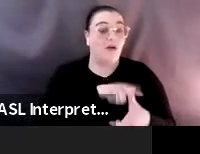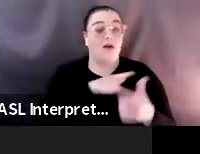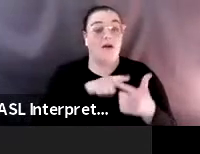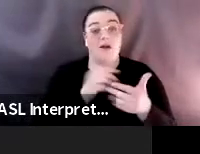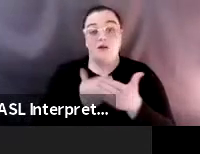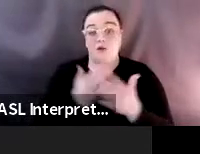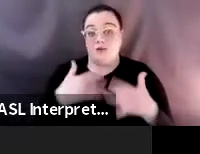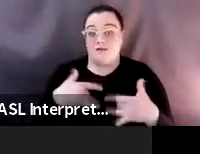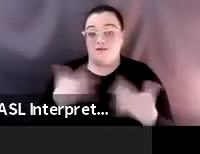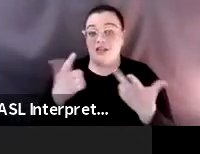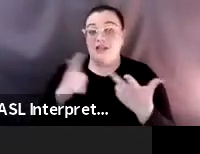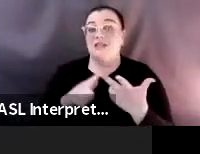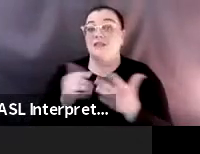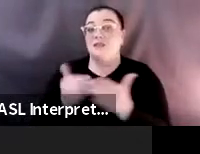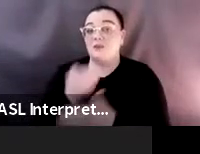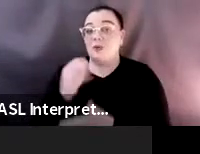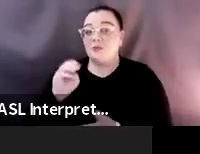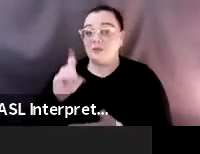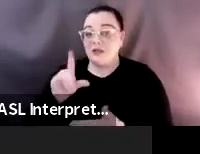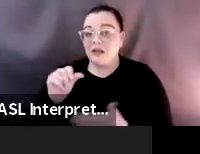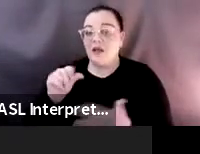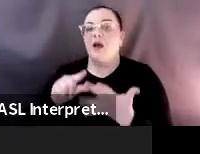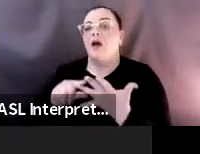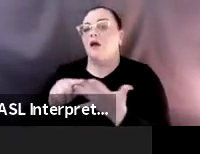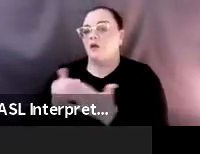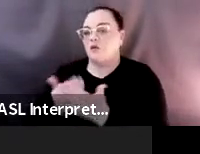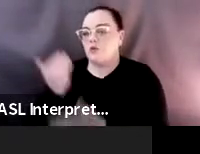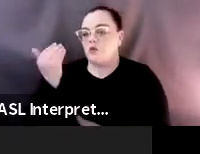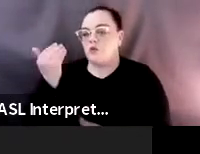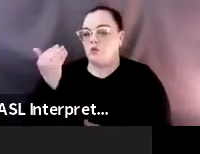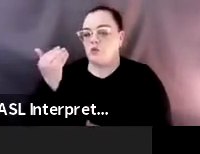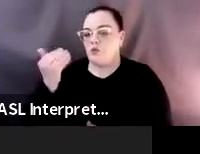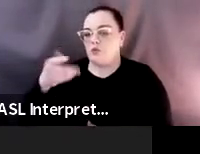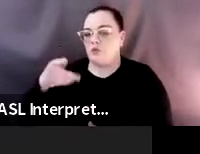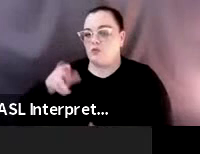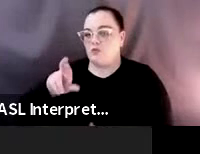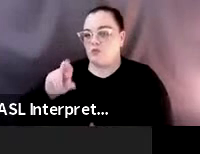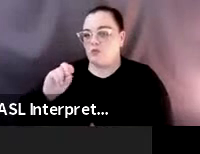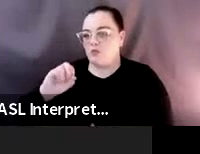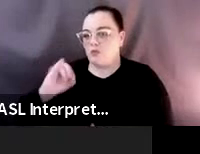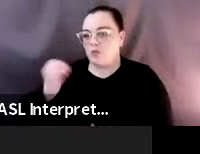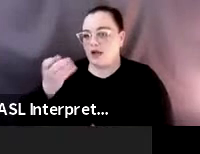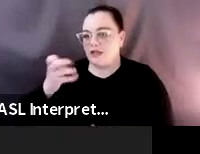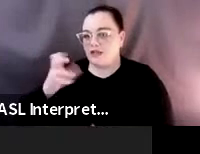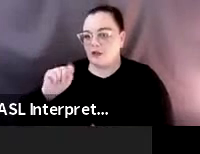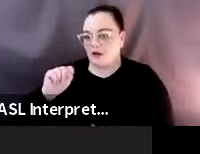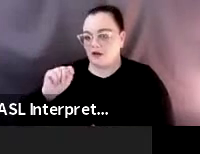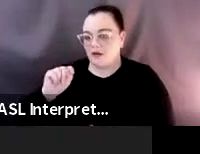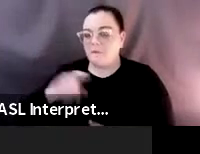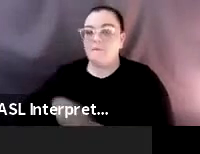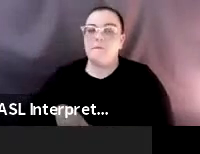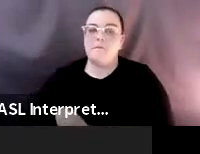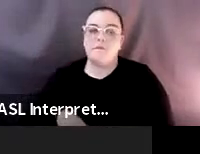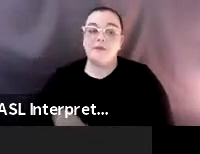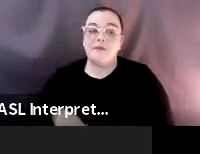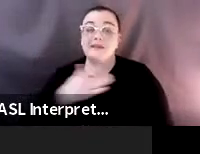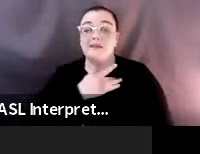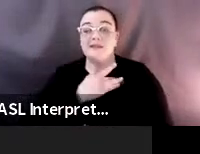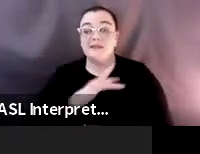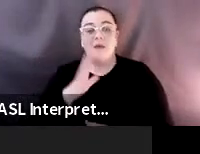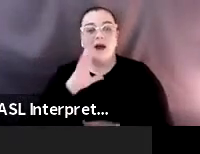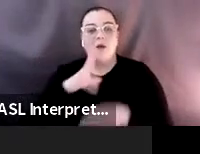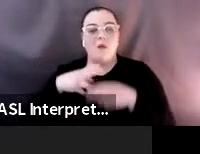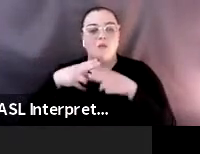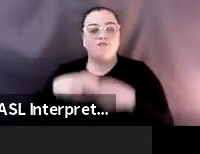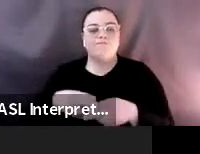going to click new project here. And this is typically what I name this project is whatever casting sort of asks